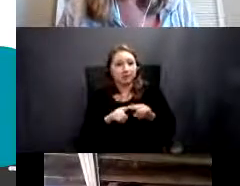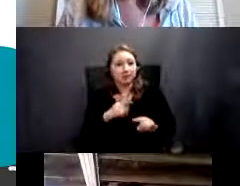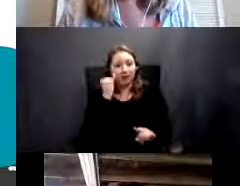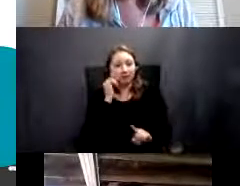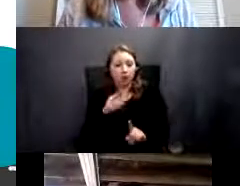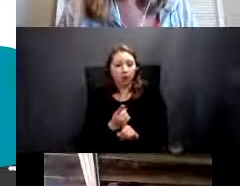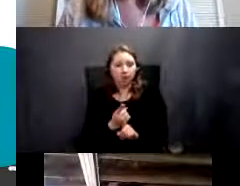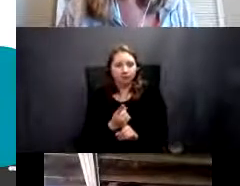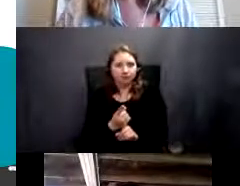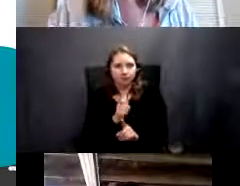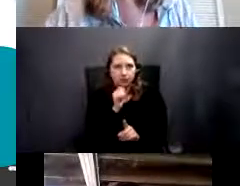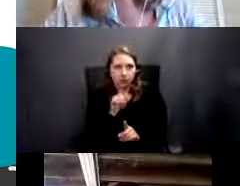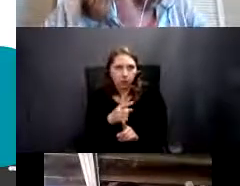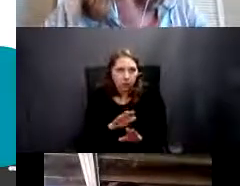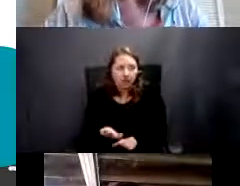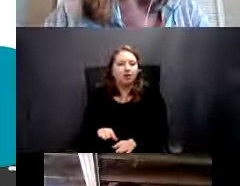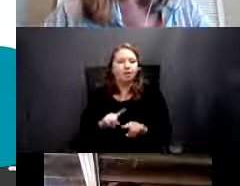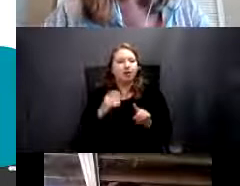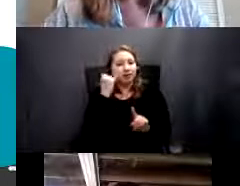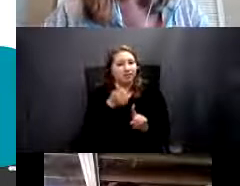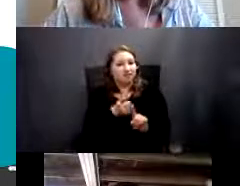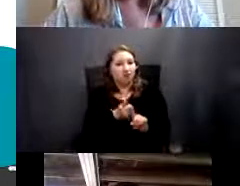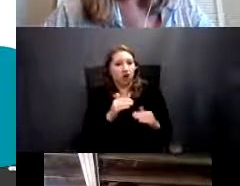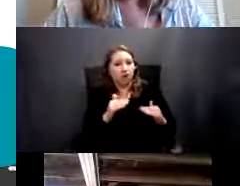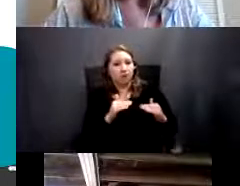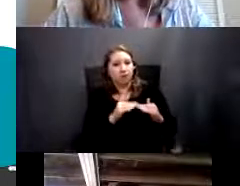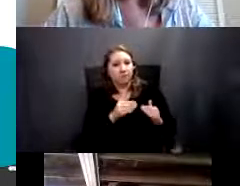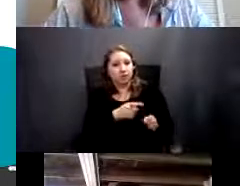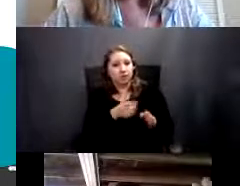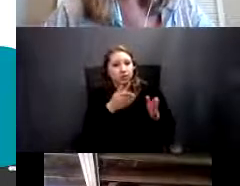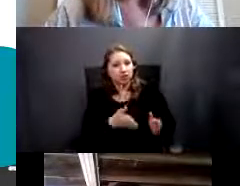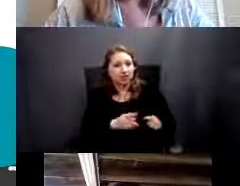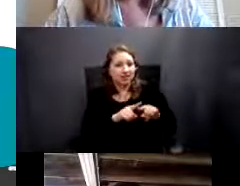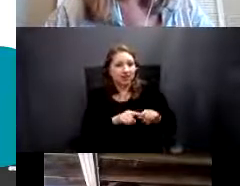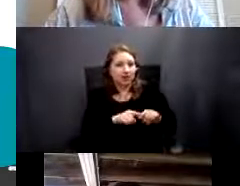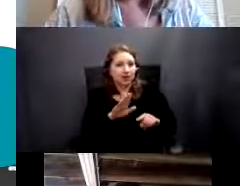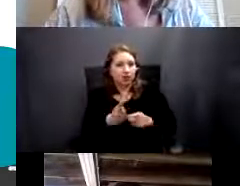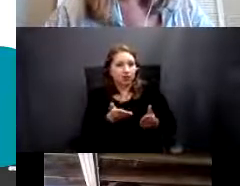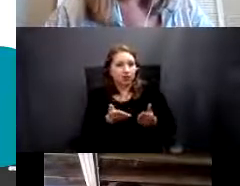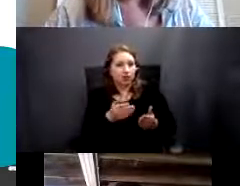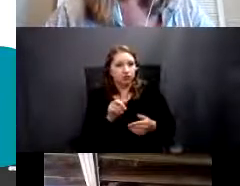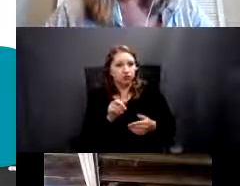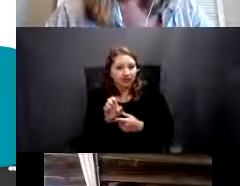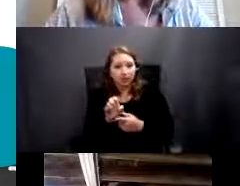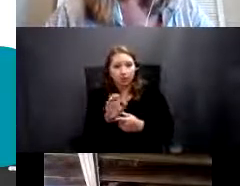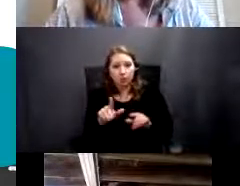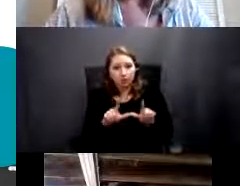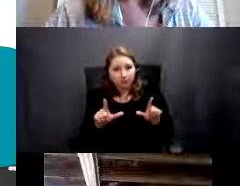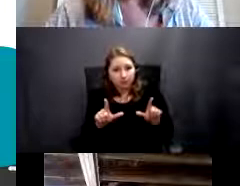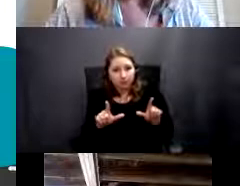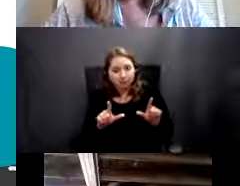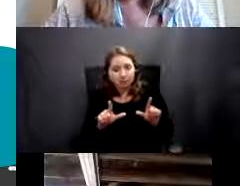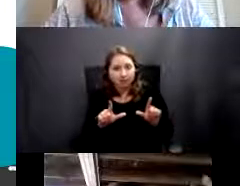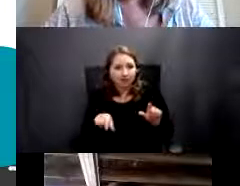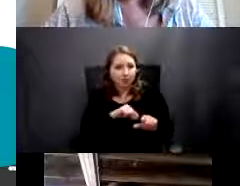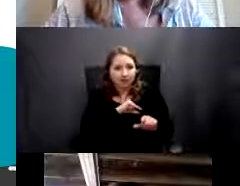and you don't have, what service arrays you're using, if you don't have another license. So maybe that's different for